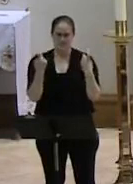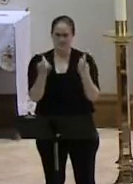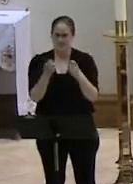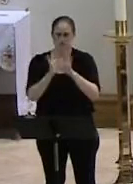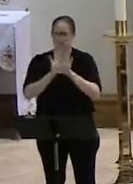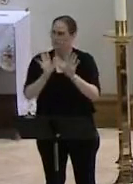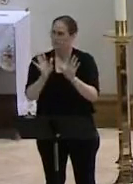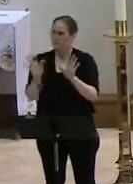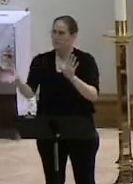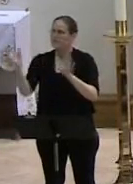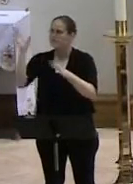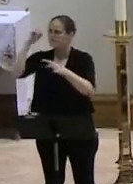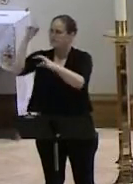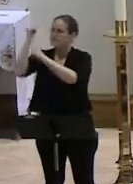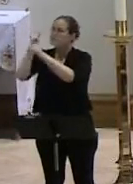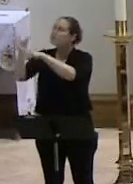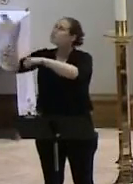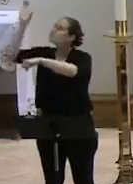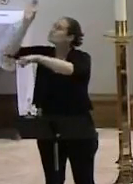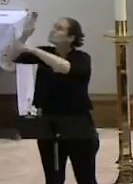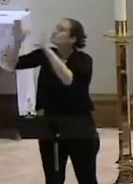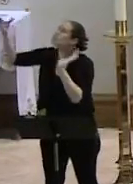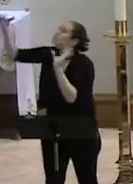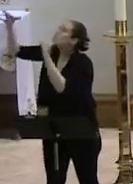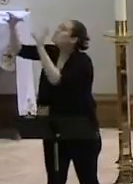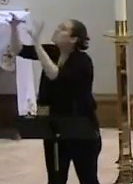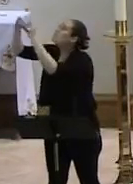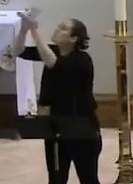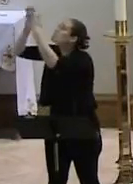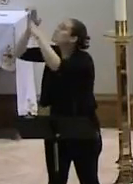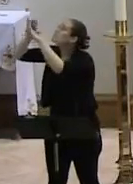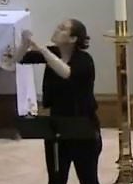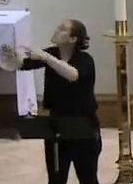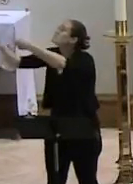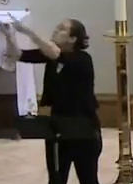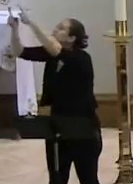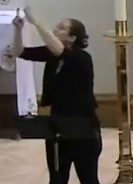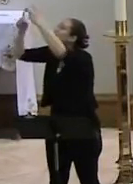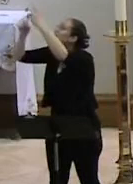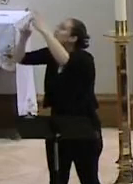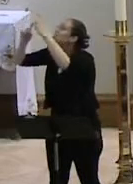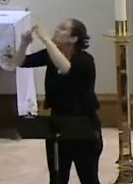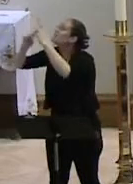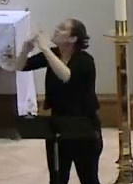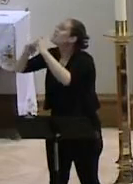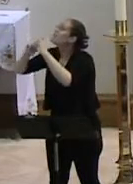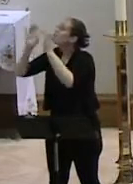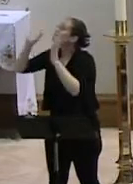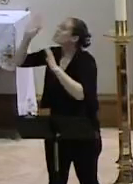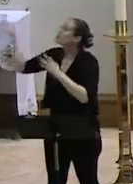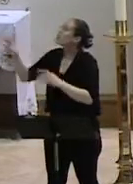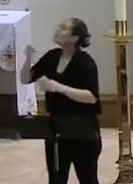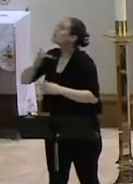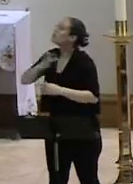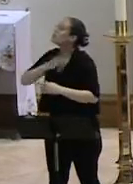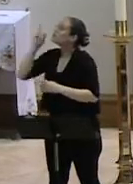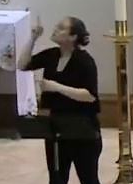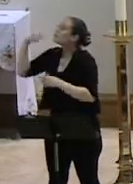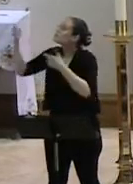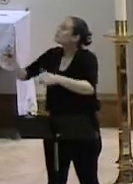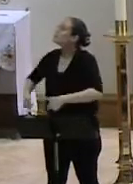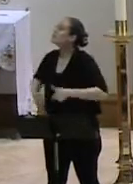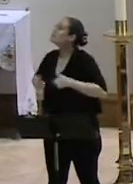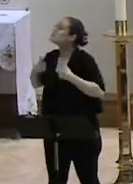faith of your church, and graciously grant your church peace in unity in accordance with your will, who lives and